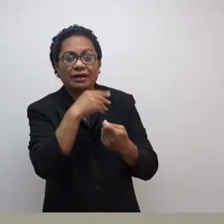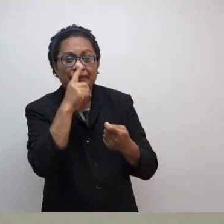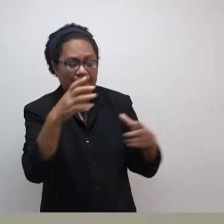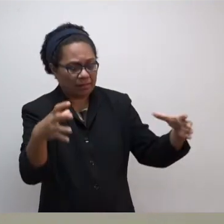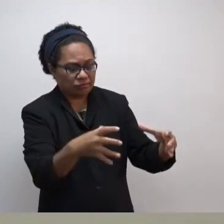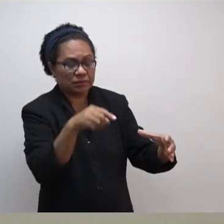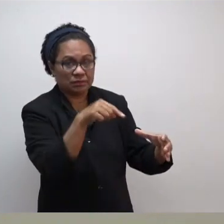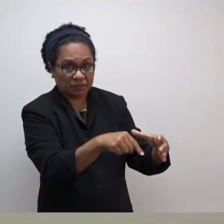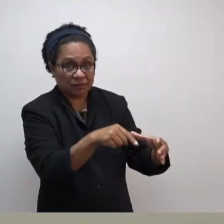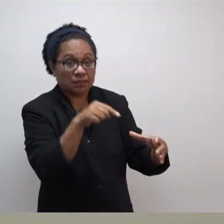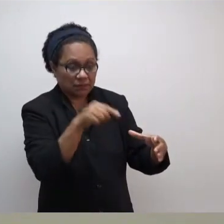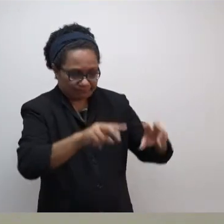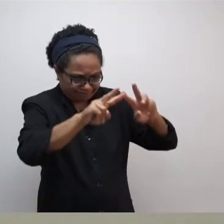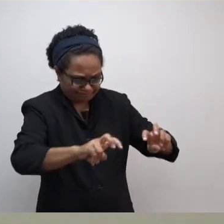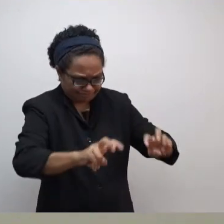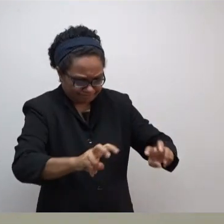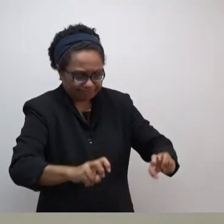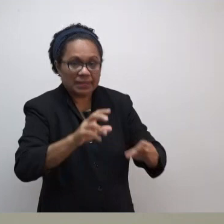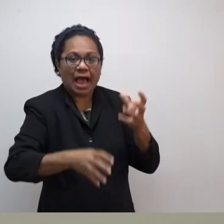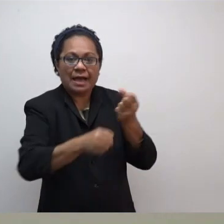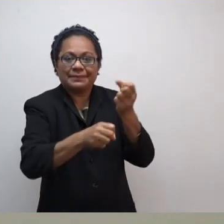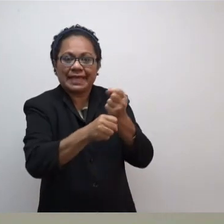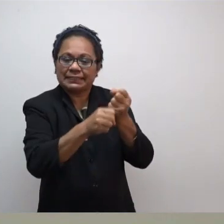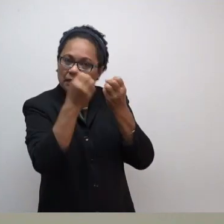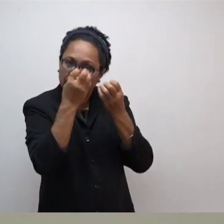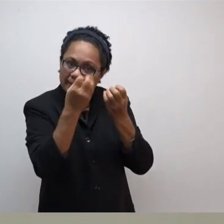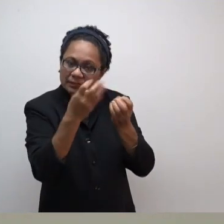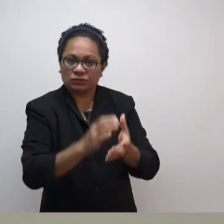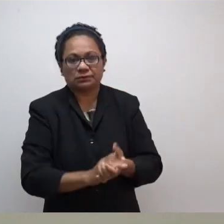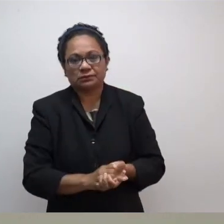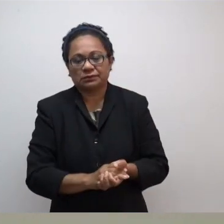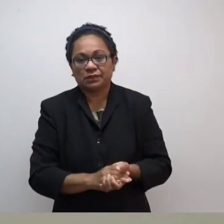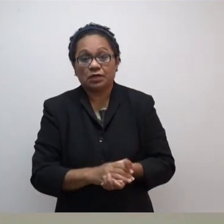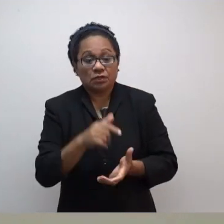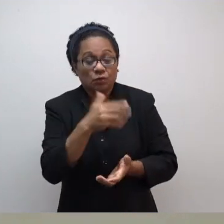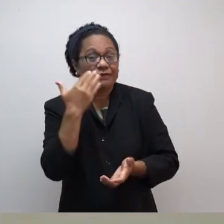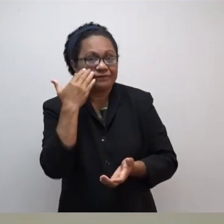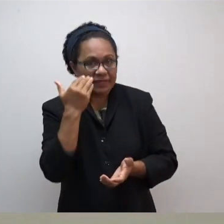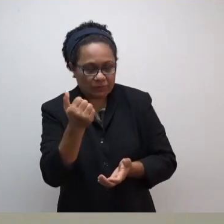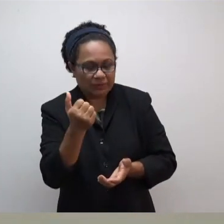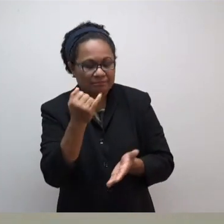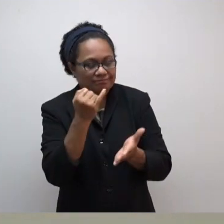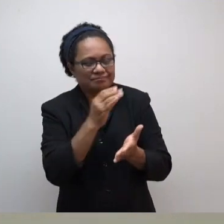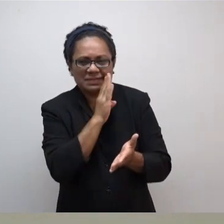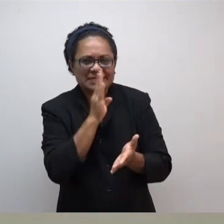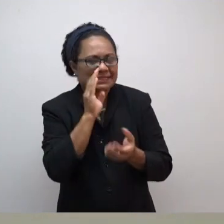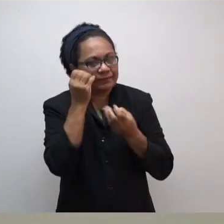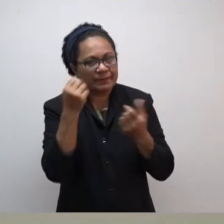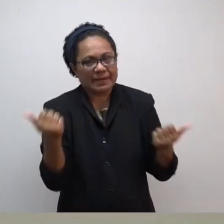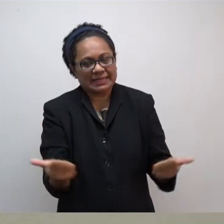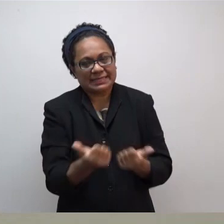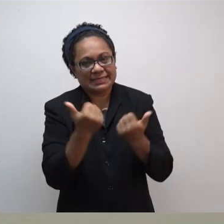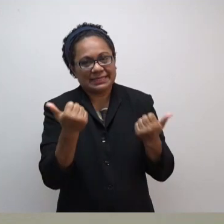who are actually bringing all these records up to date. We found that the common occurrence of this took place at